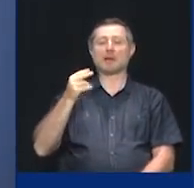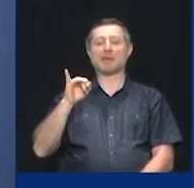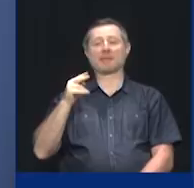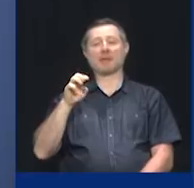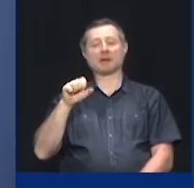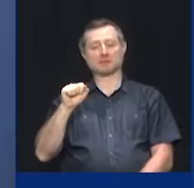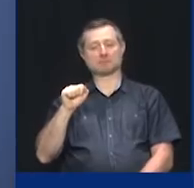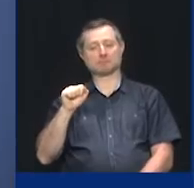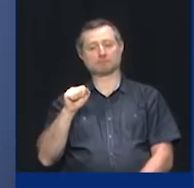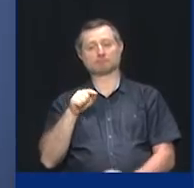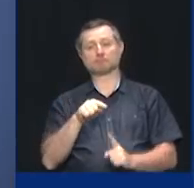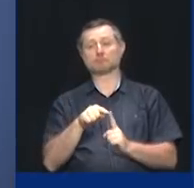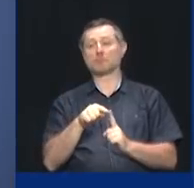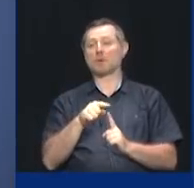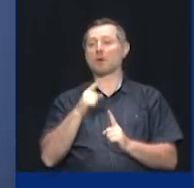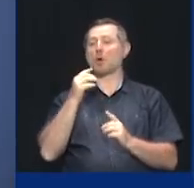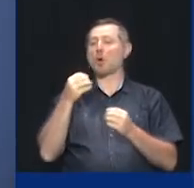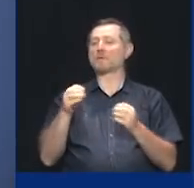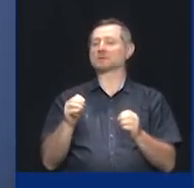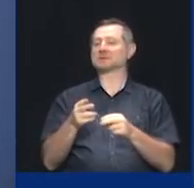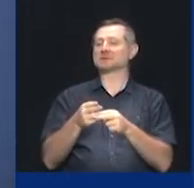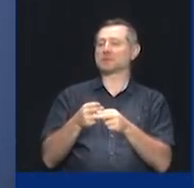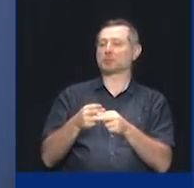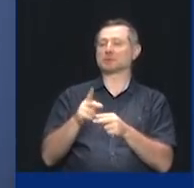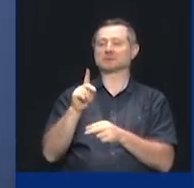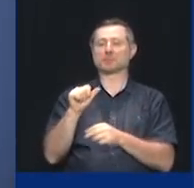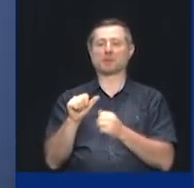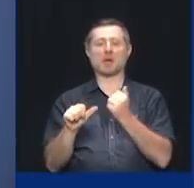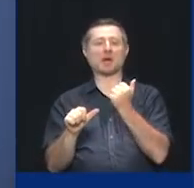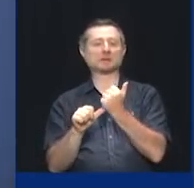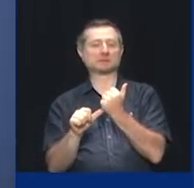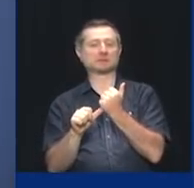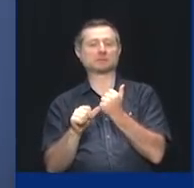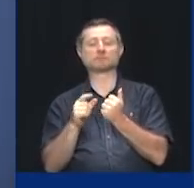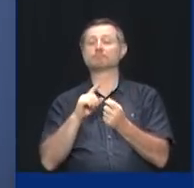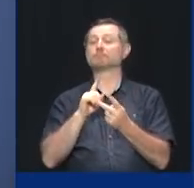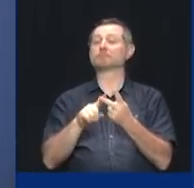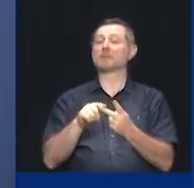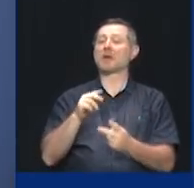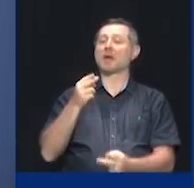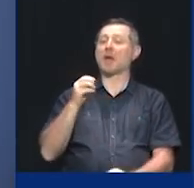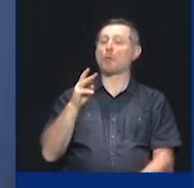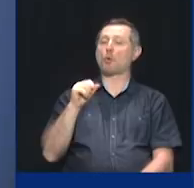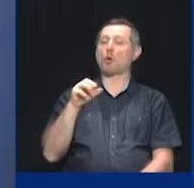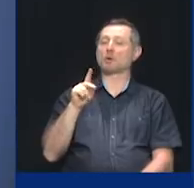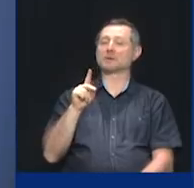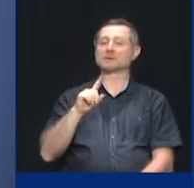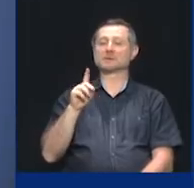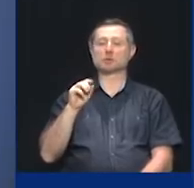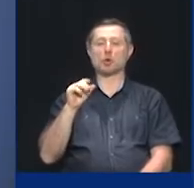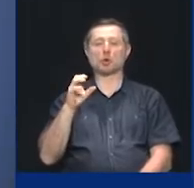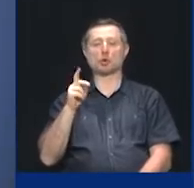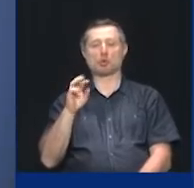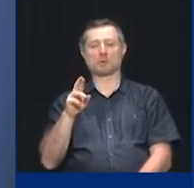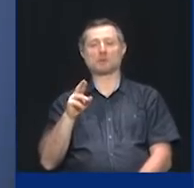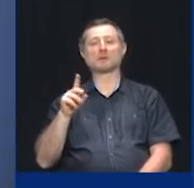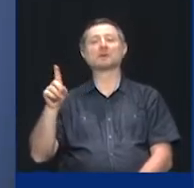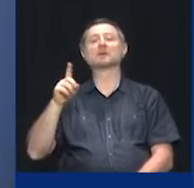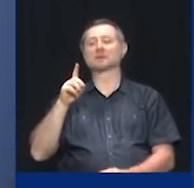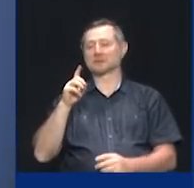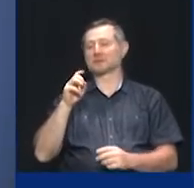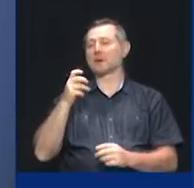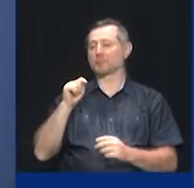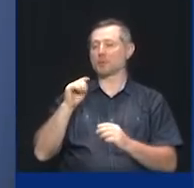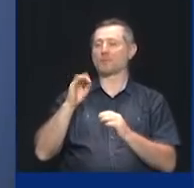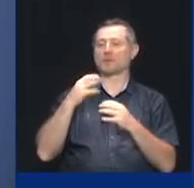and Disability Assistance. Howard Zucker, Commissioner of New York State Department of Health. Roberta Reardon, Commissioner of New